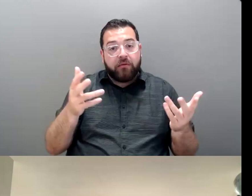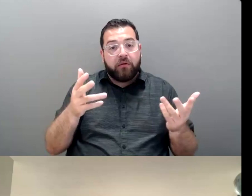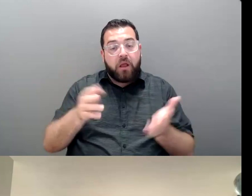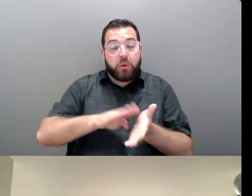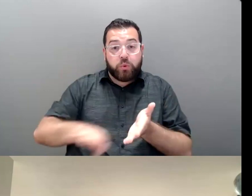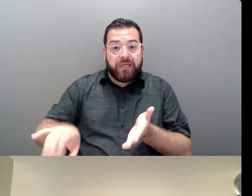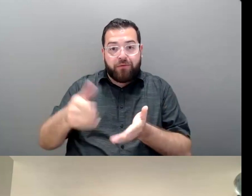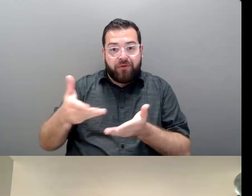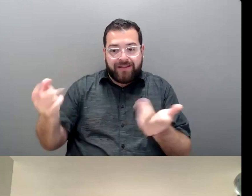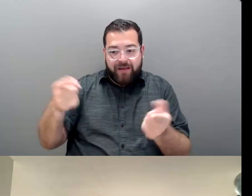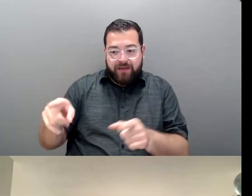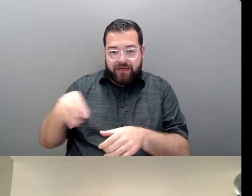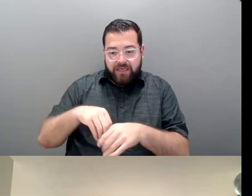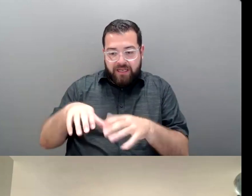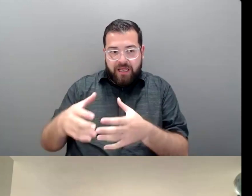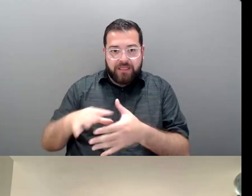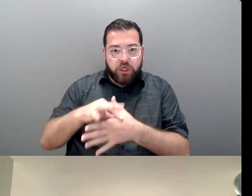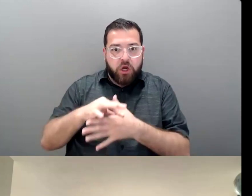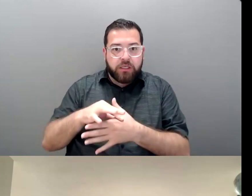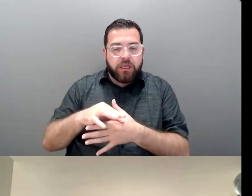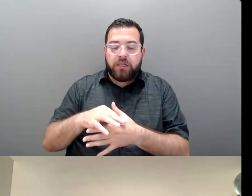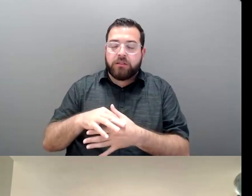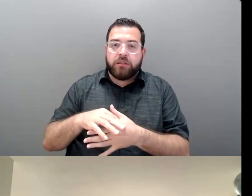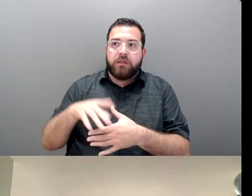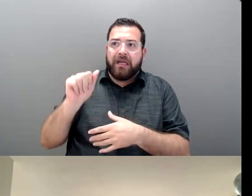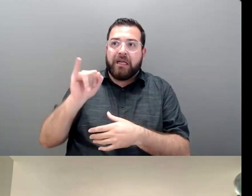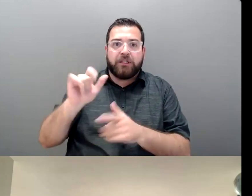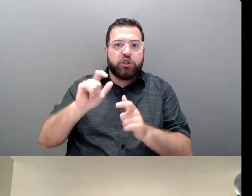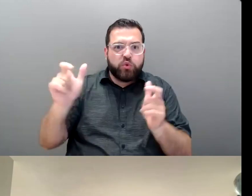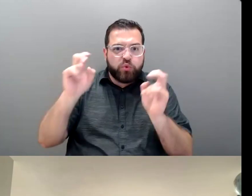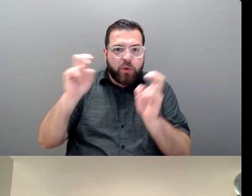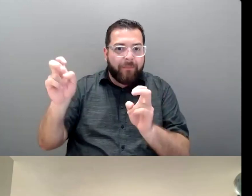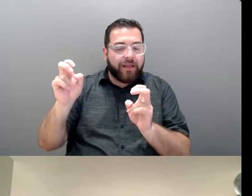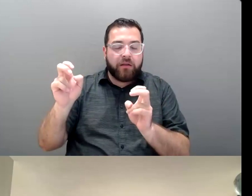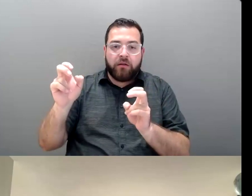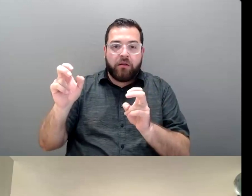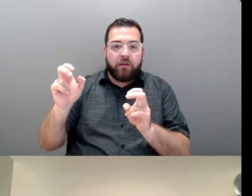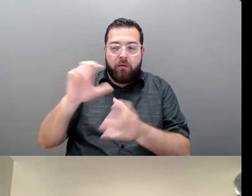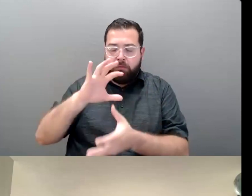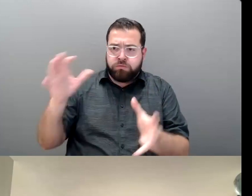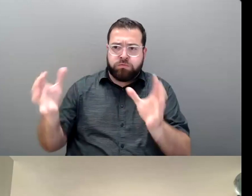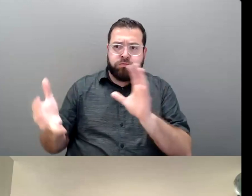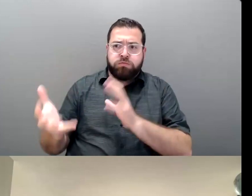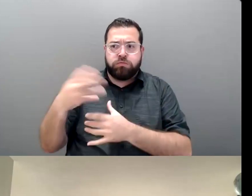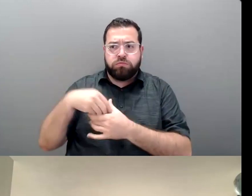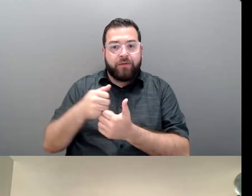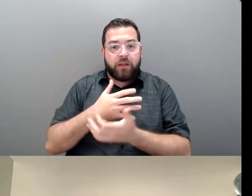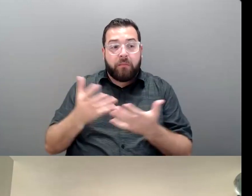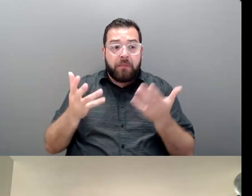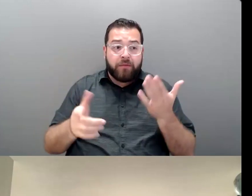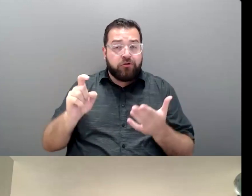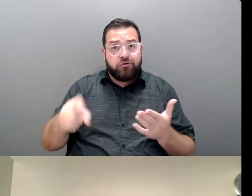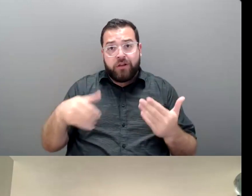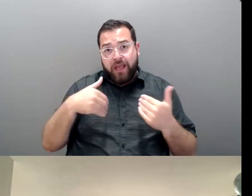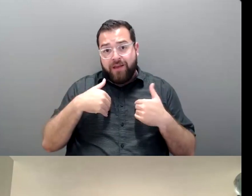things happening in class. I mean, it's such a big topic. It's so all encompassing that maybe there needs to be like, dare I say,